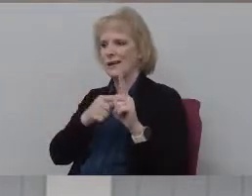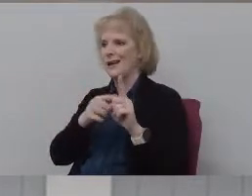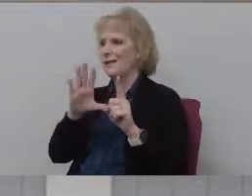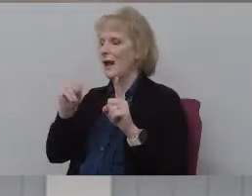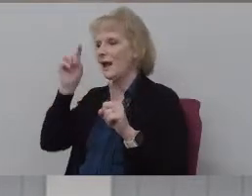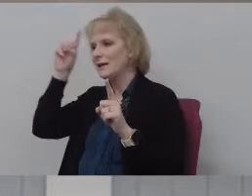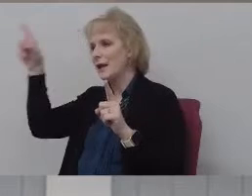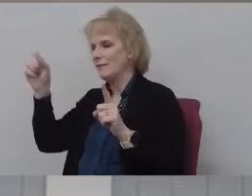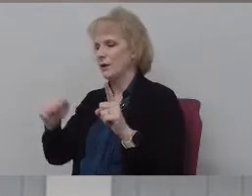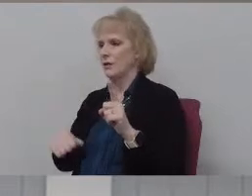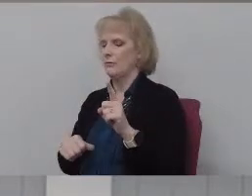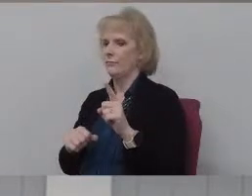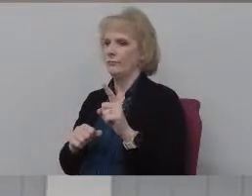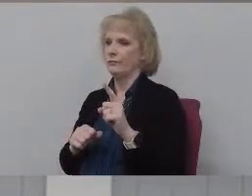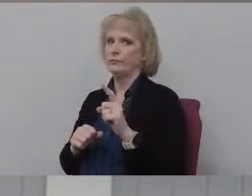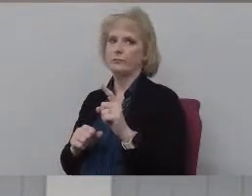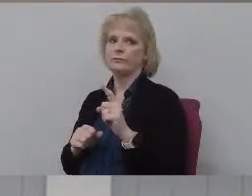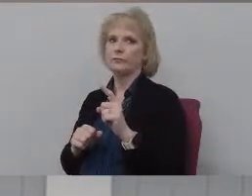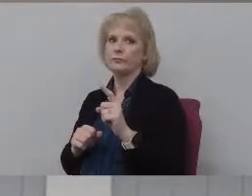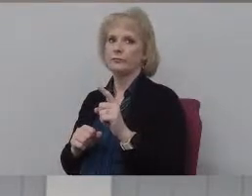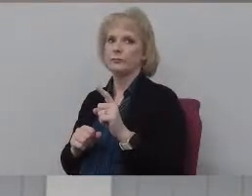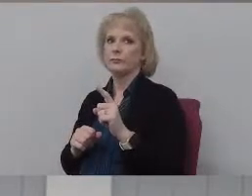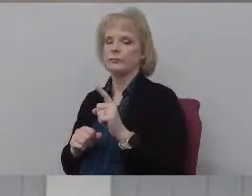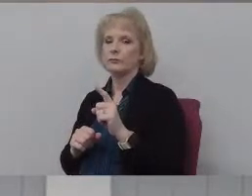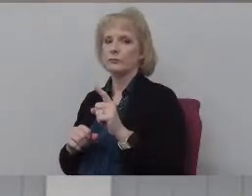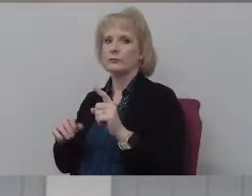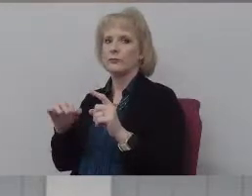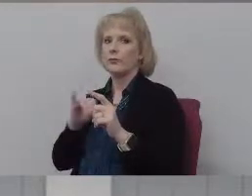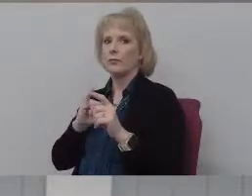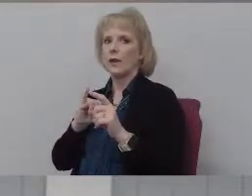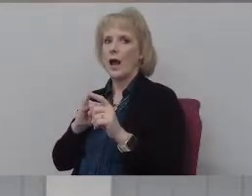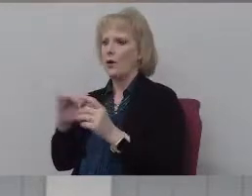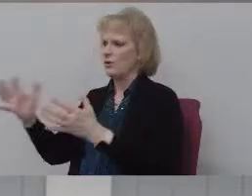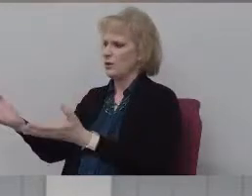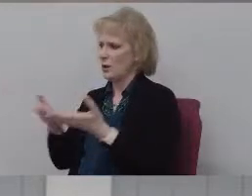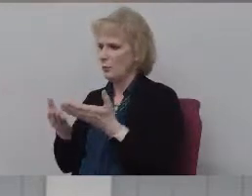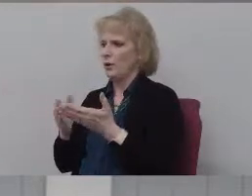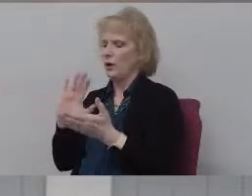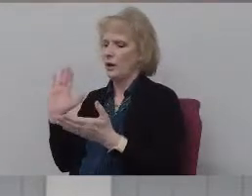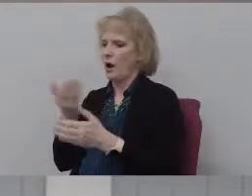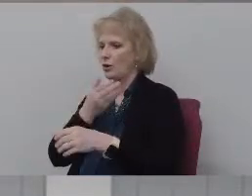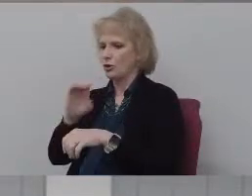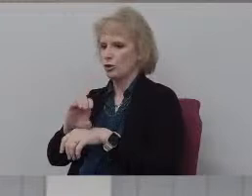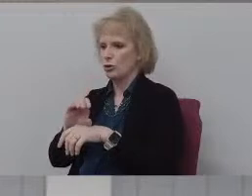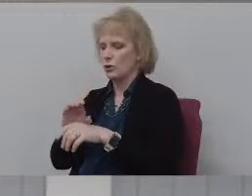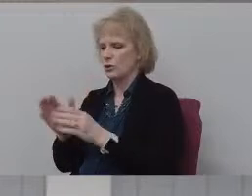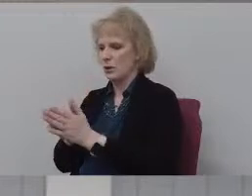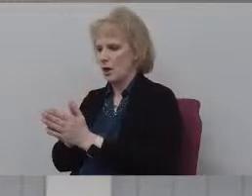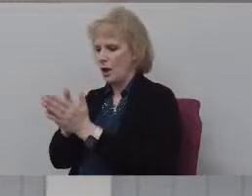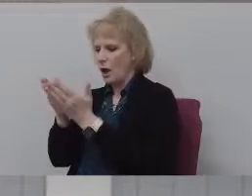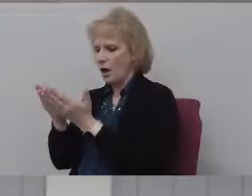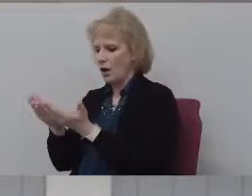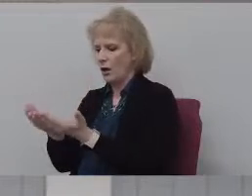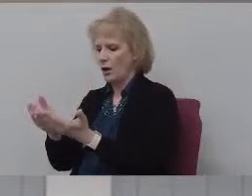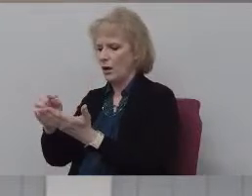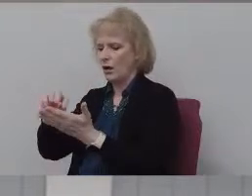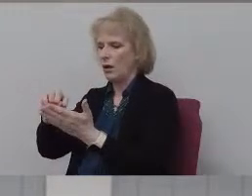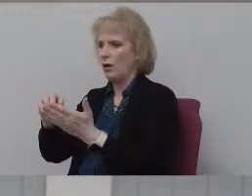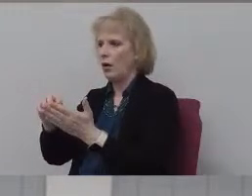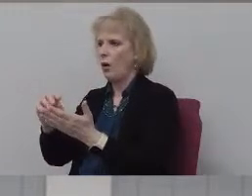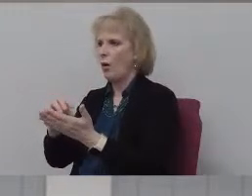I thought about bringing and forgot it. I was going to bring out our church's constitution and bylaws. The opening statement of